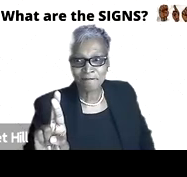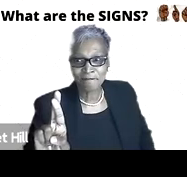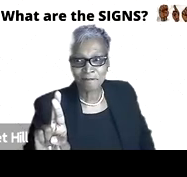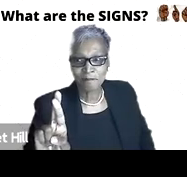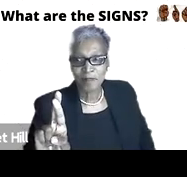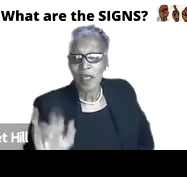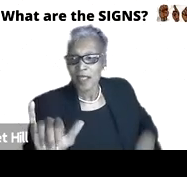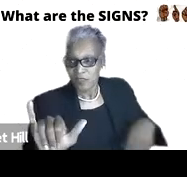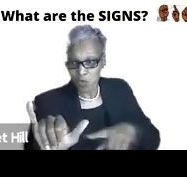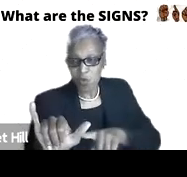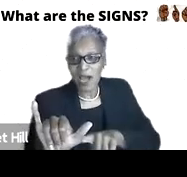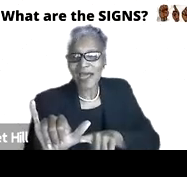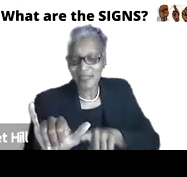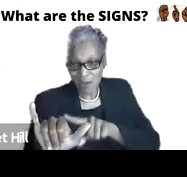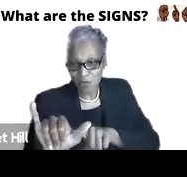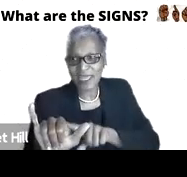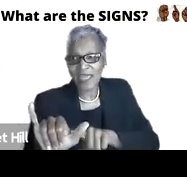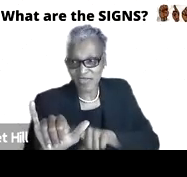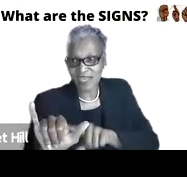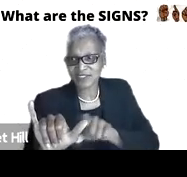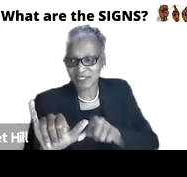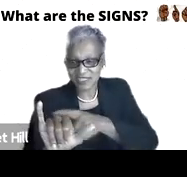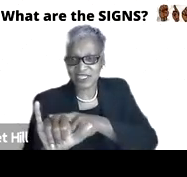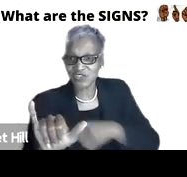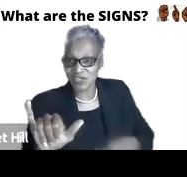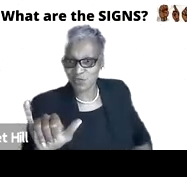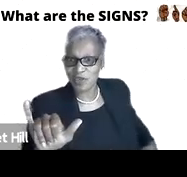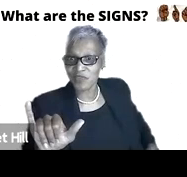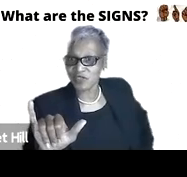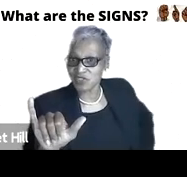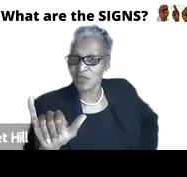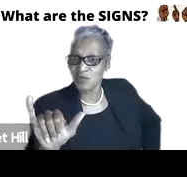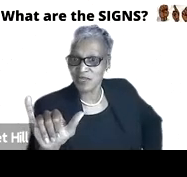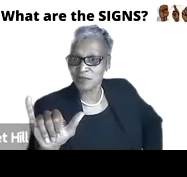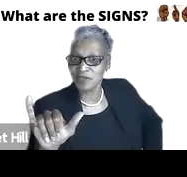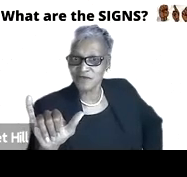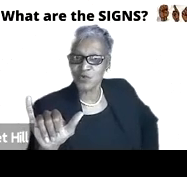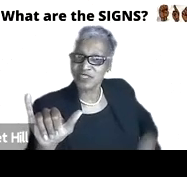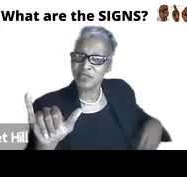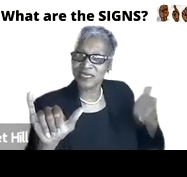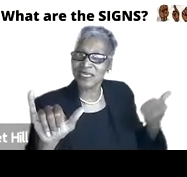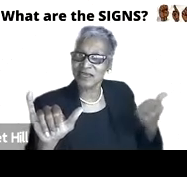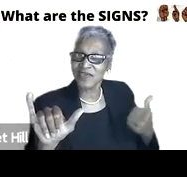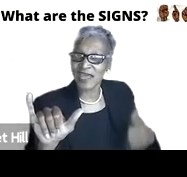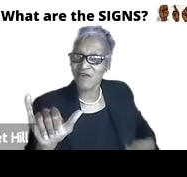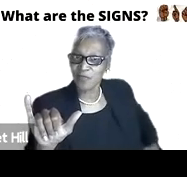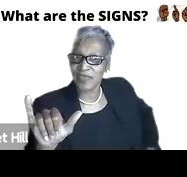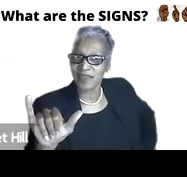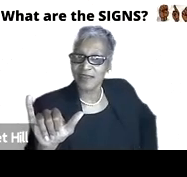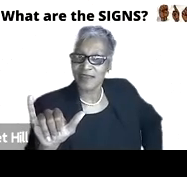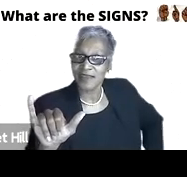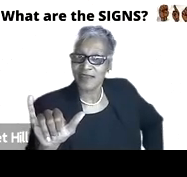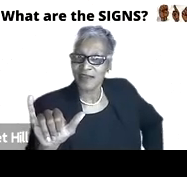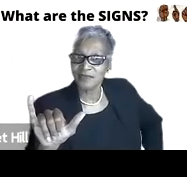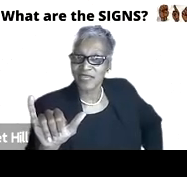Y. The Y, I would count that as an extension as well. There's another one that I'm looking for. It's in the beginning of the